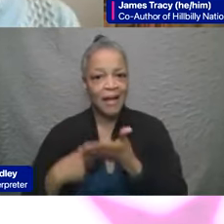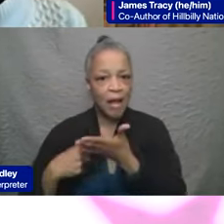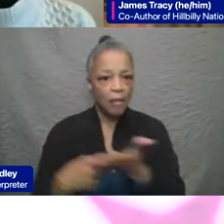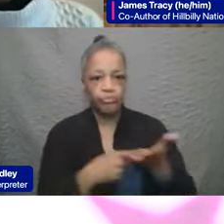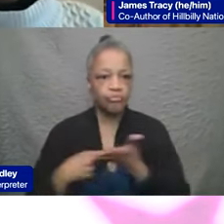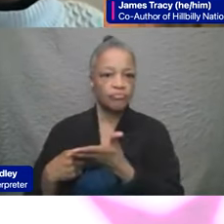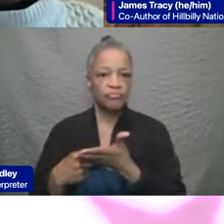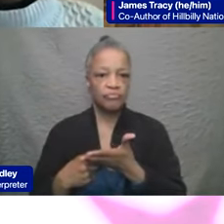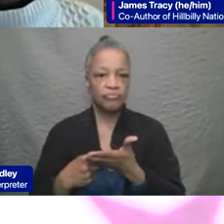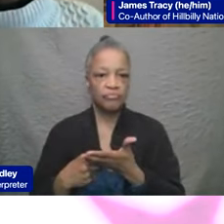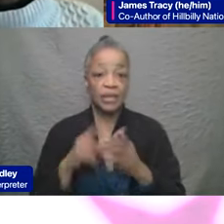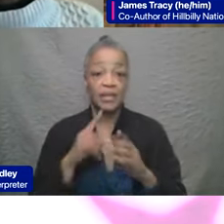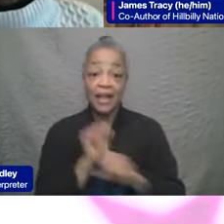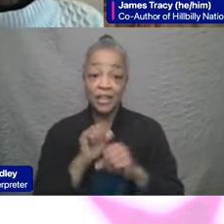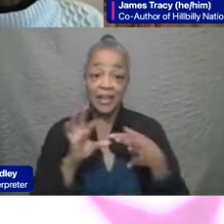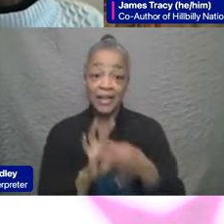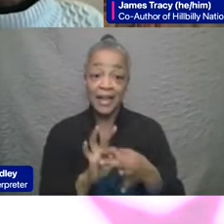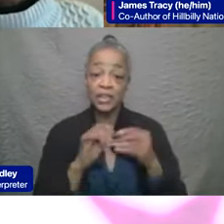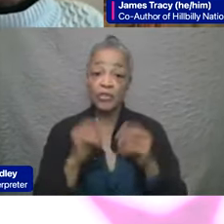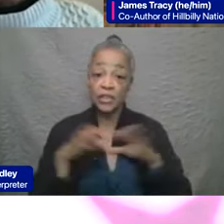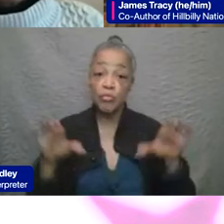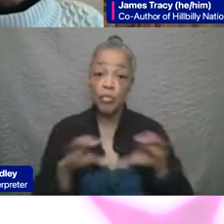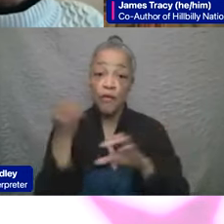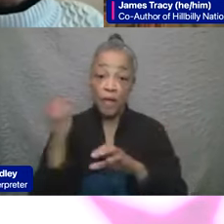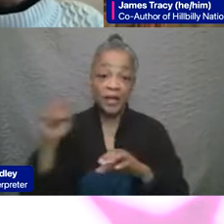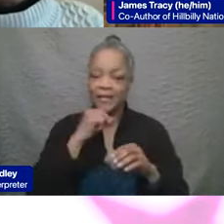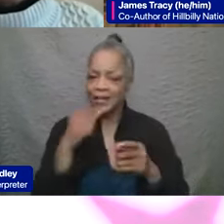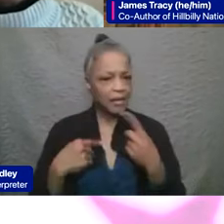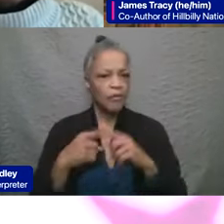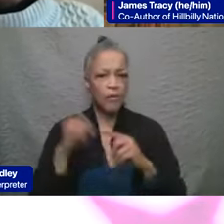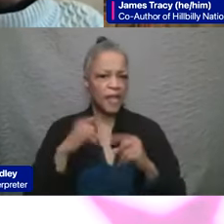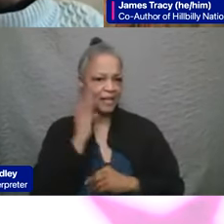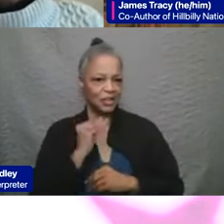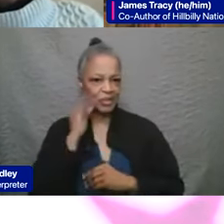the connections to this movement did not come from that experience.